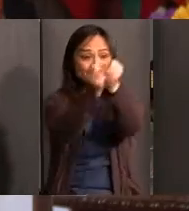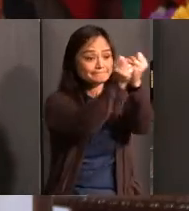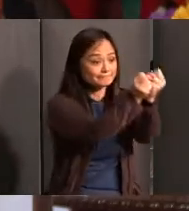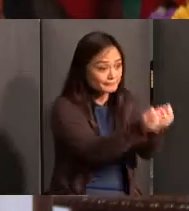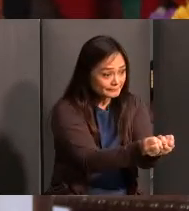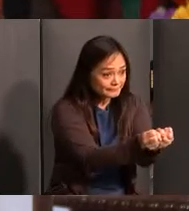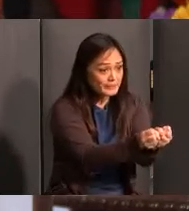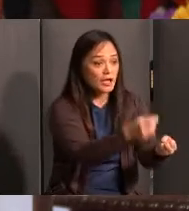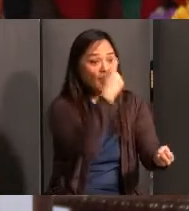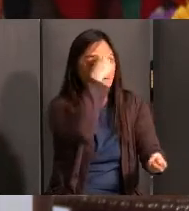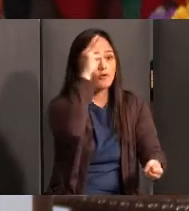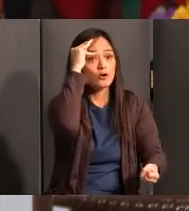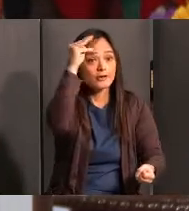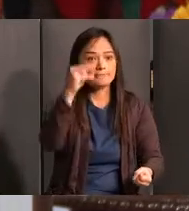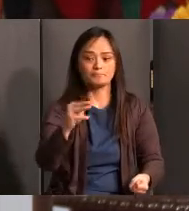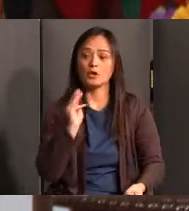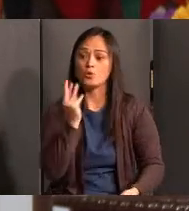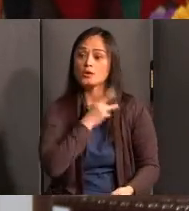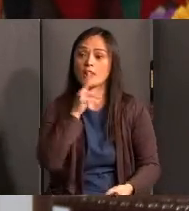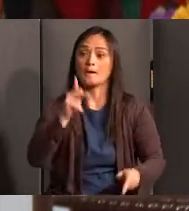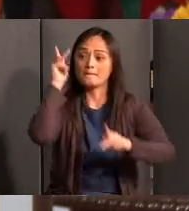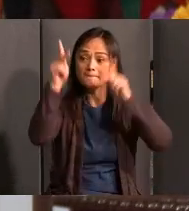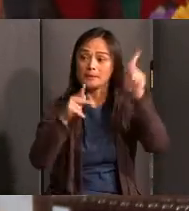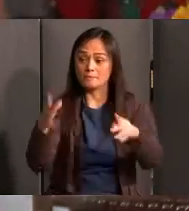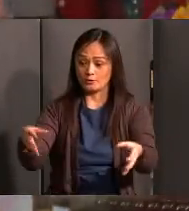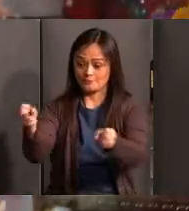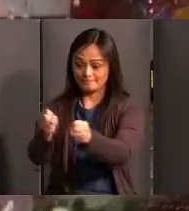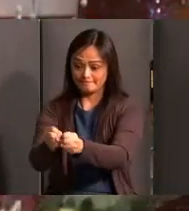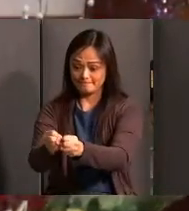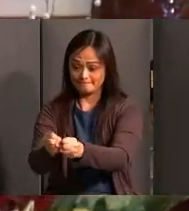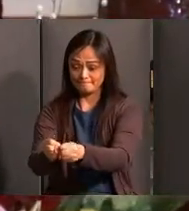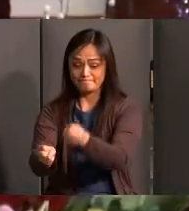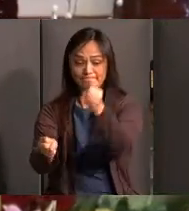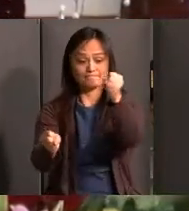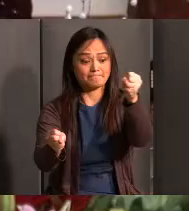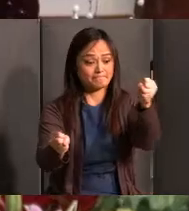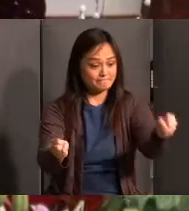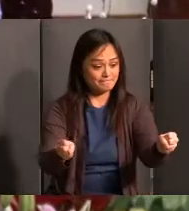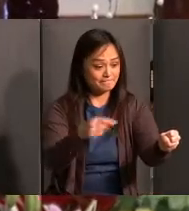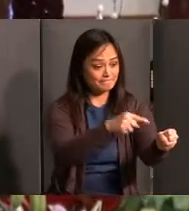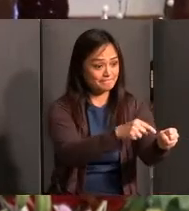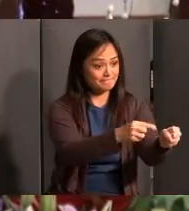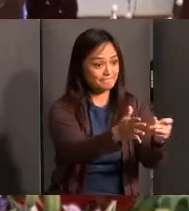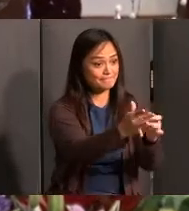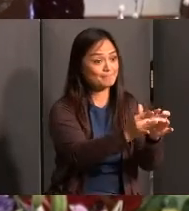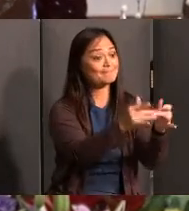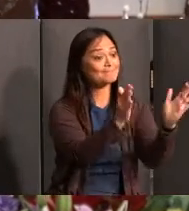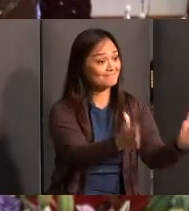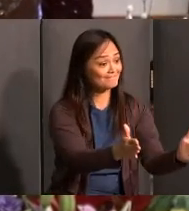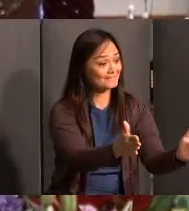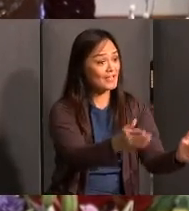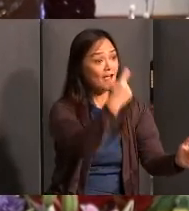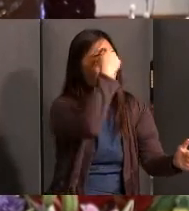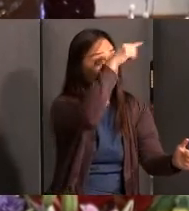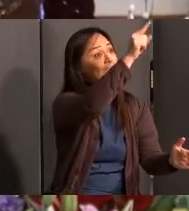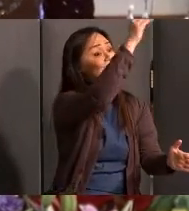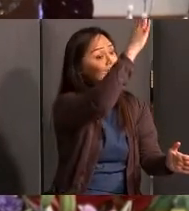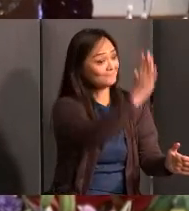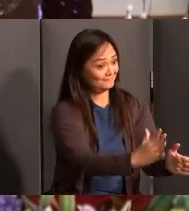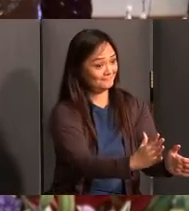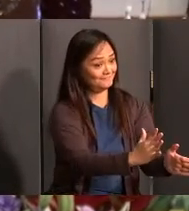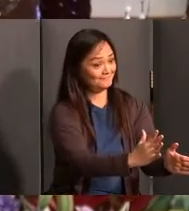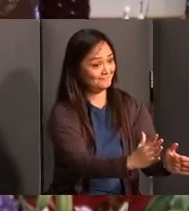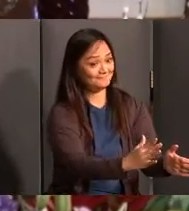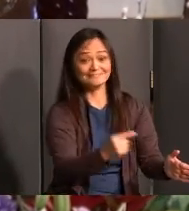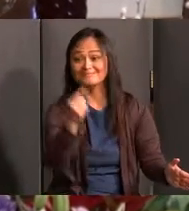are a people set apart for God. Now listen very closely. I might touch